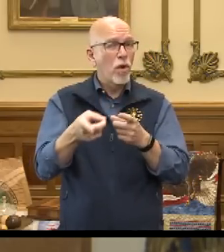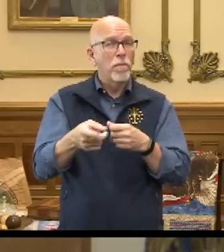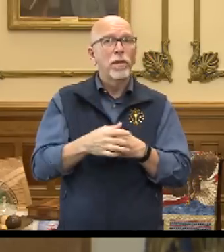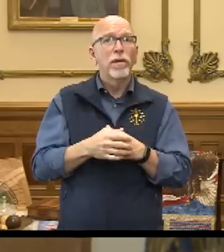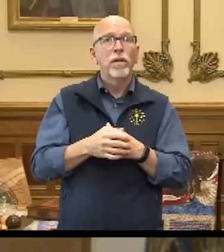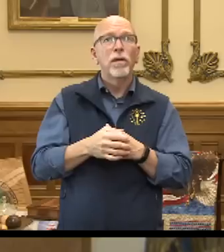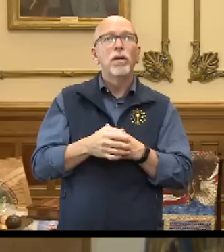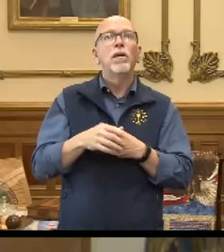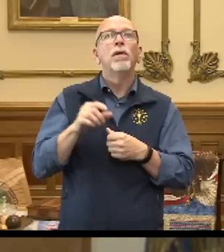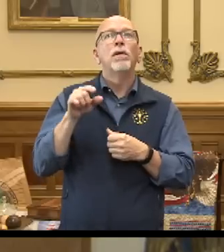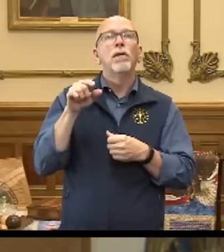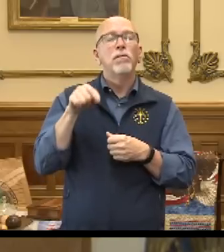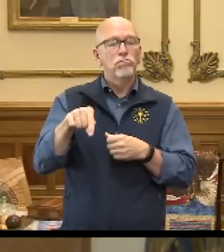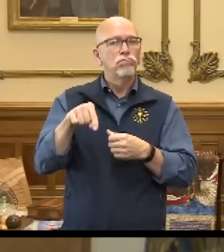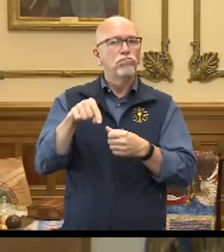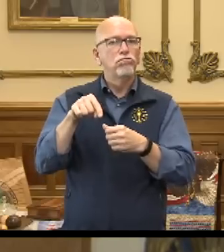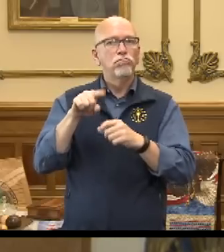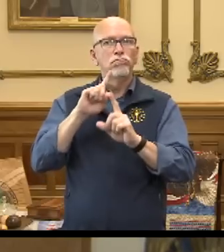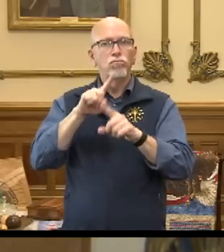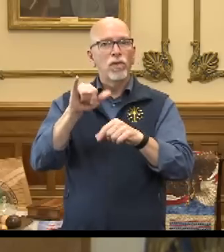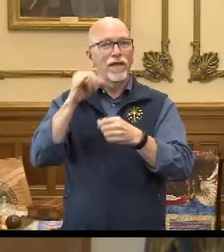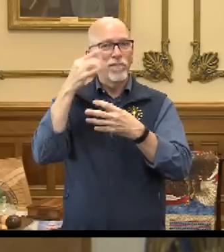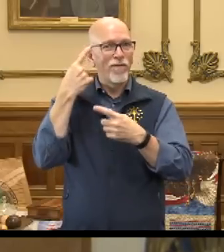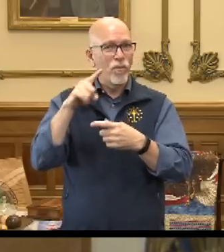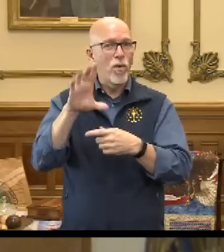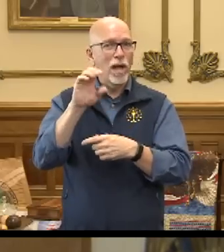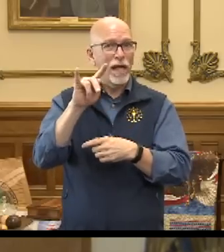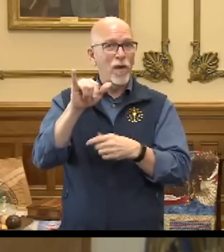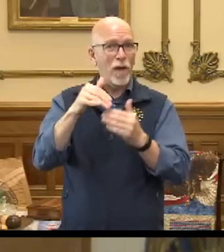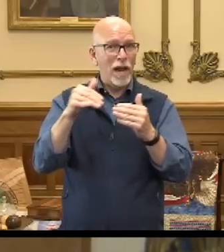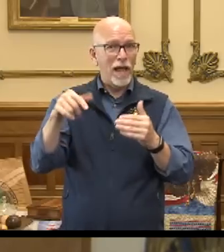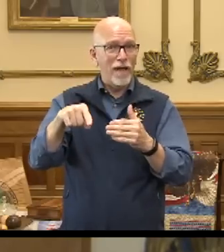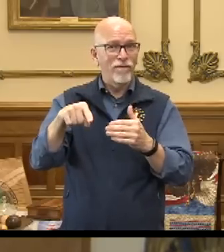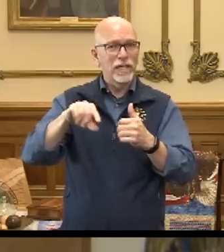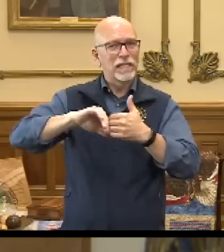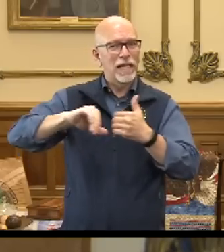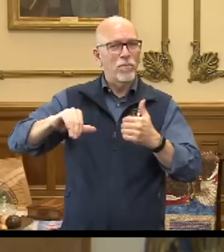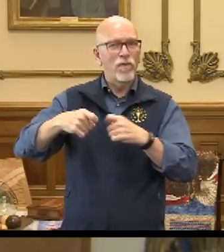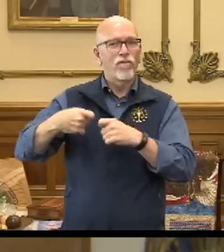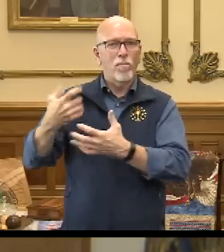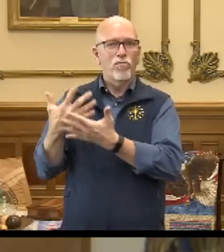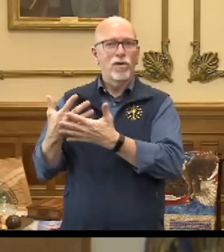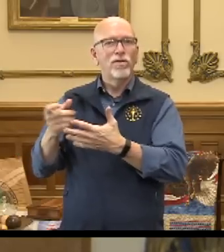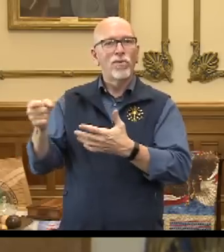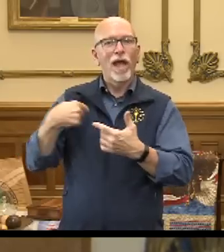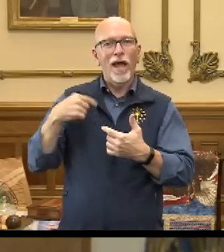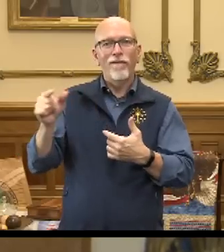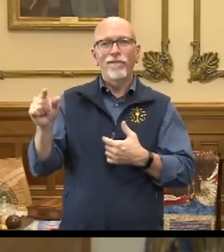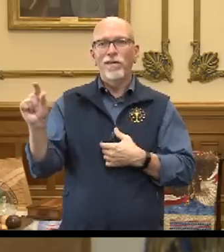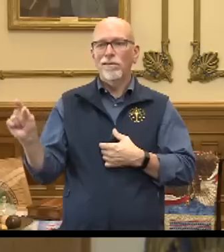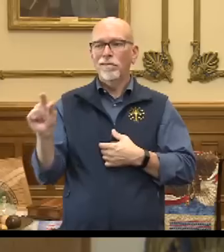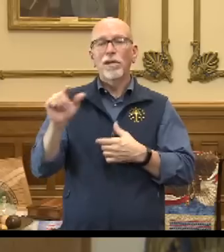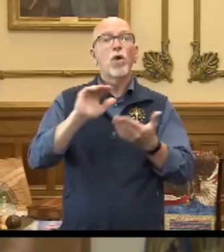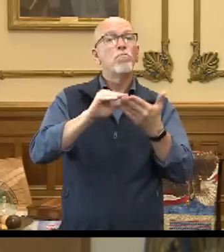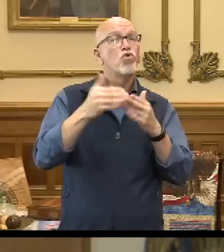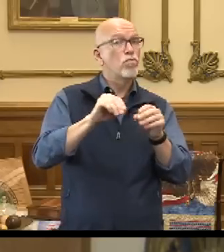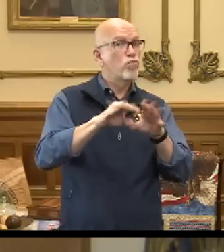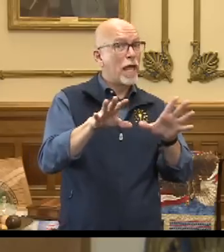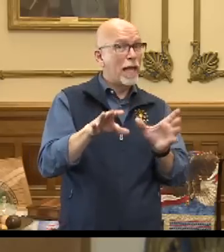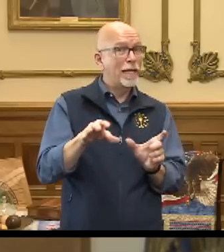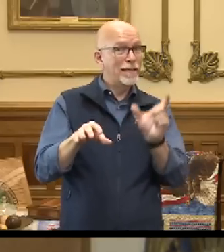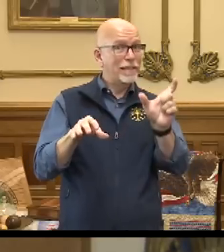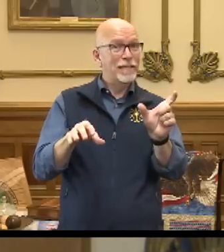they were reporting that information out at that county level, kind of separated, right? So they were showing this is the community spread, this